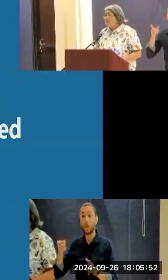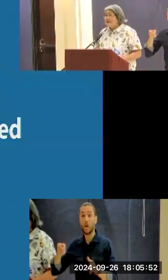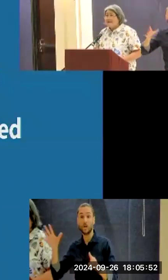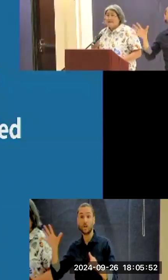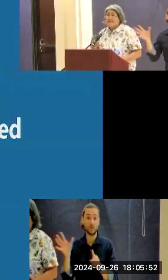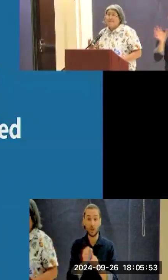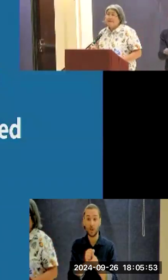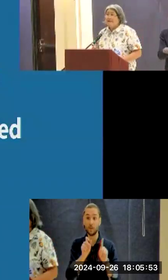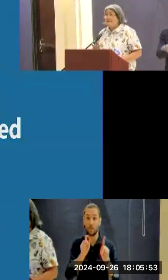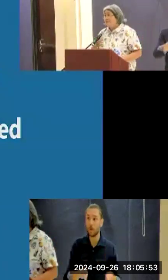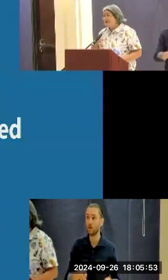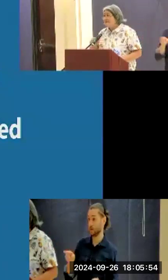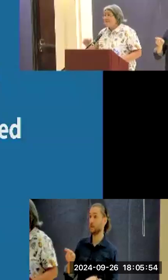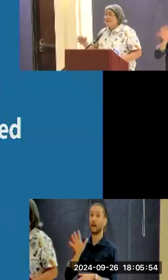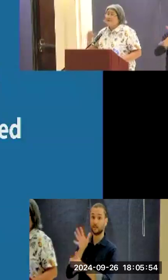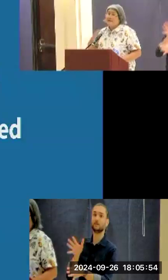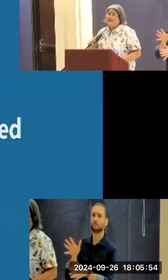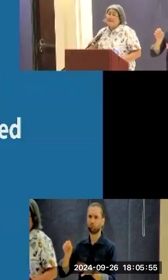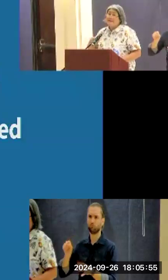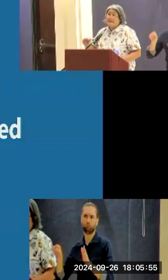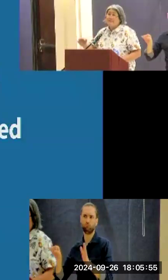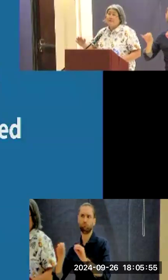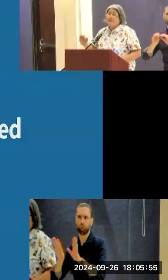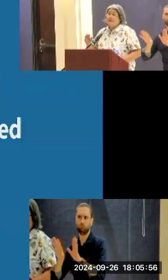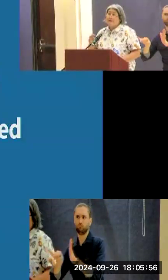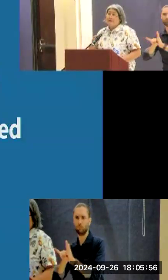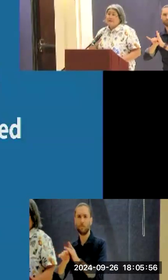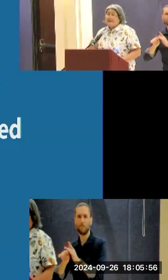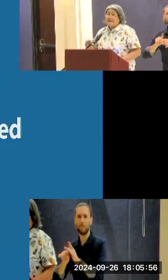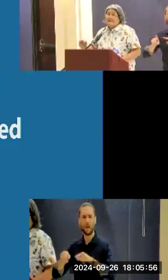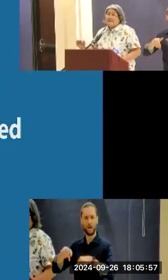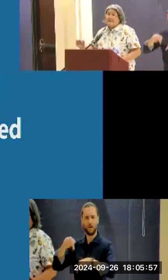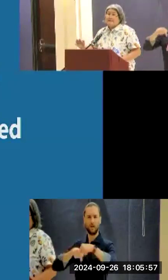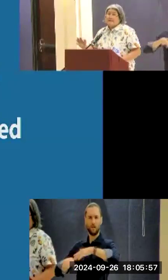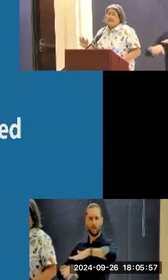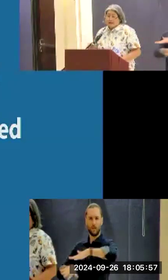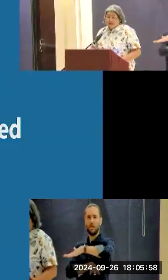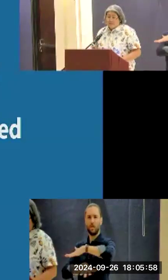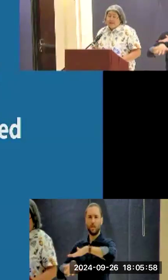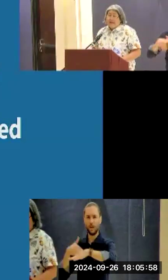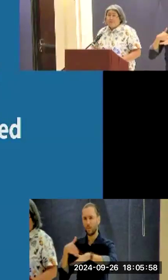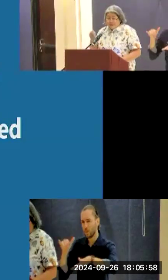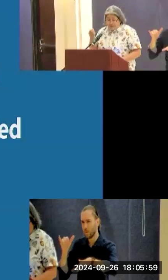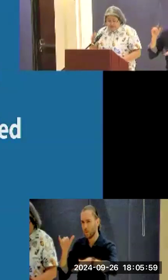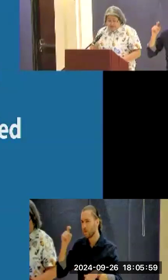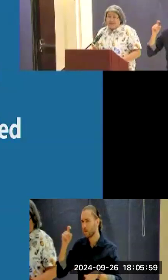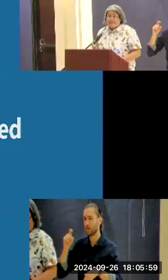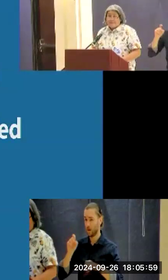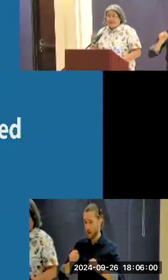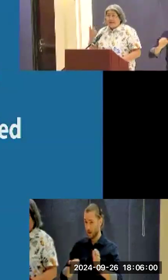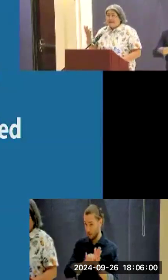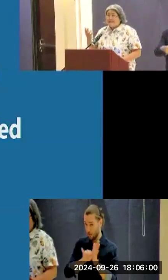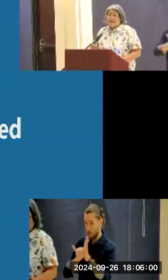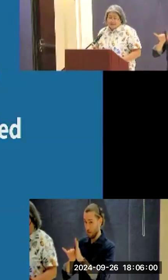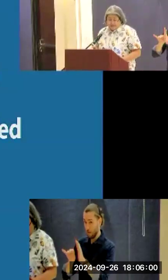or is there something that's sort of sub rosa under the table that exists? And we